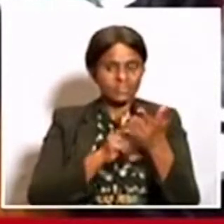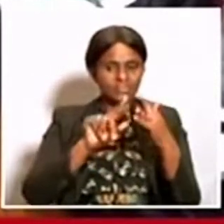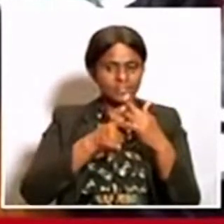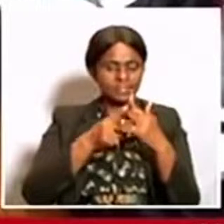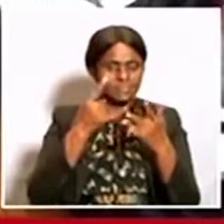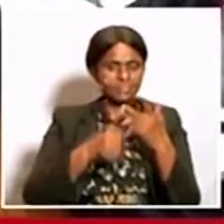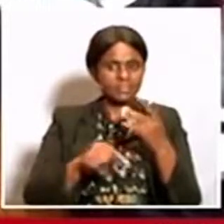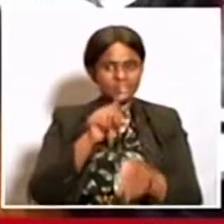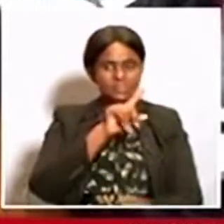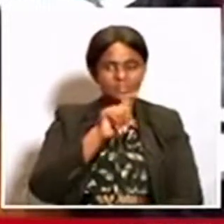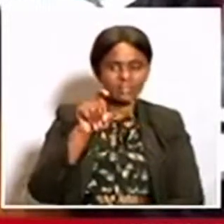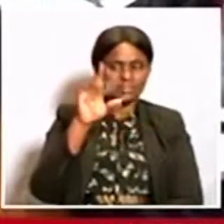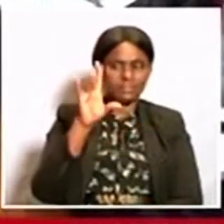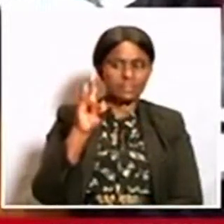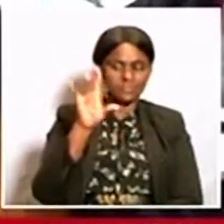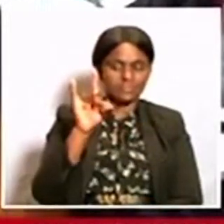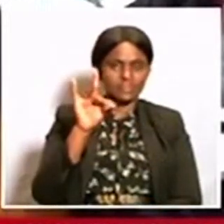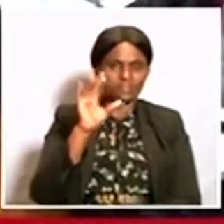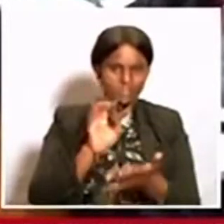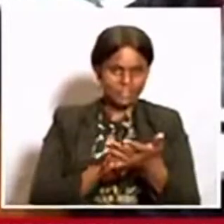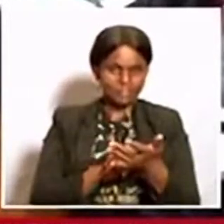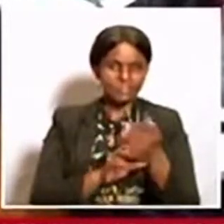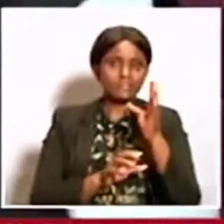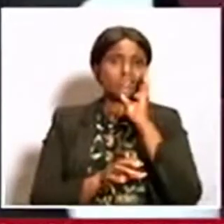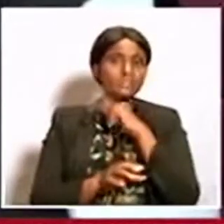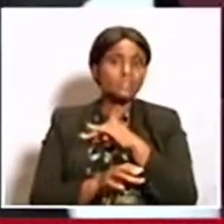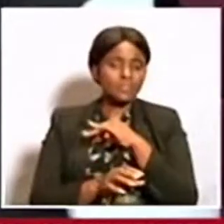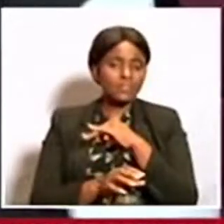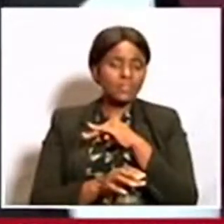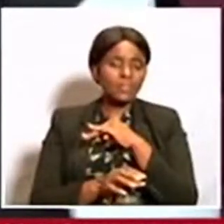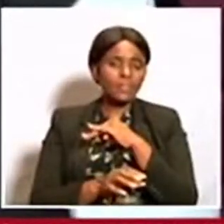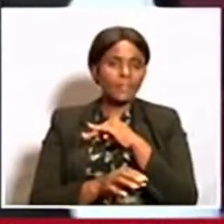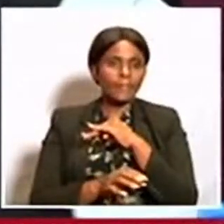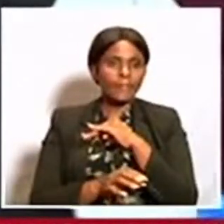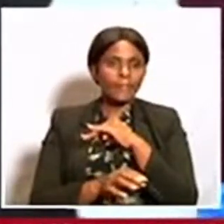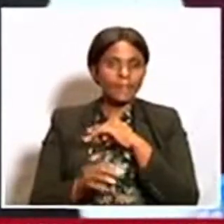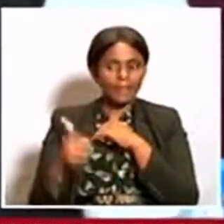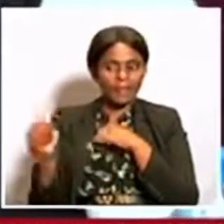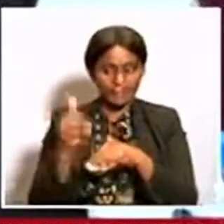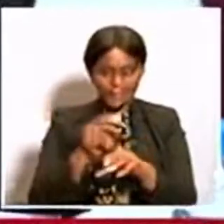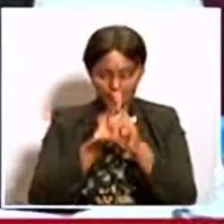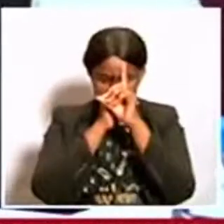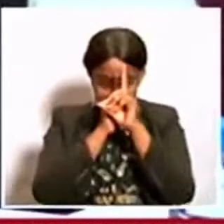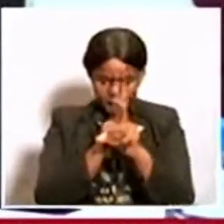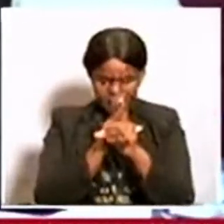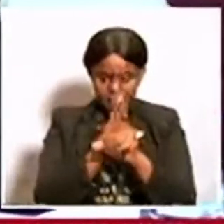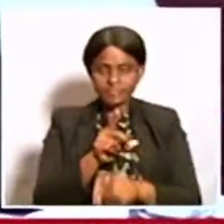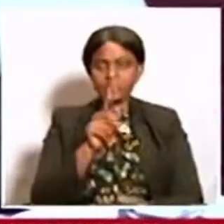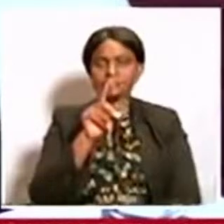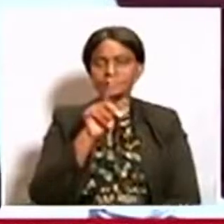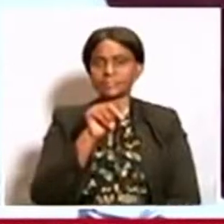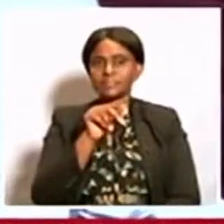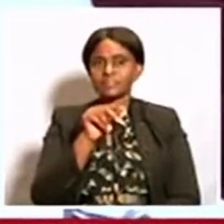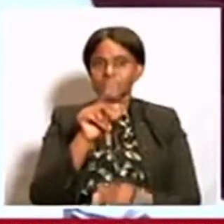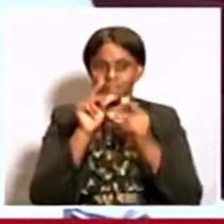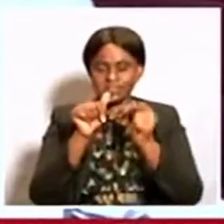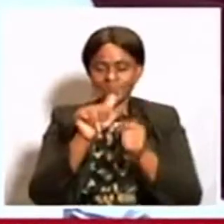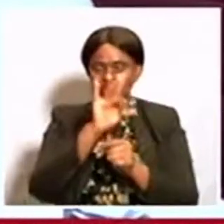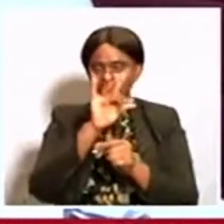at 178,000. Then they decided to vary it to